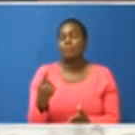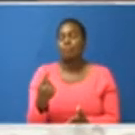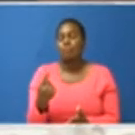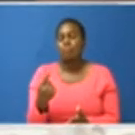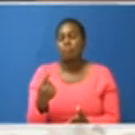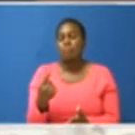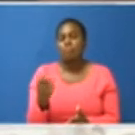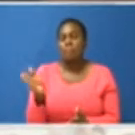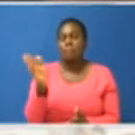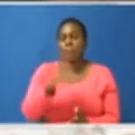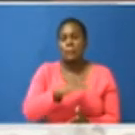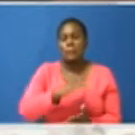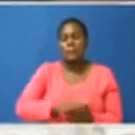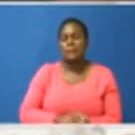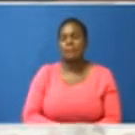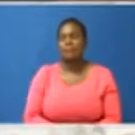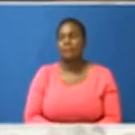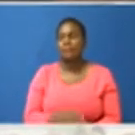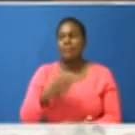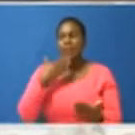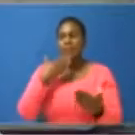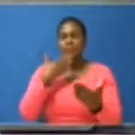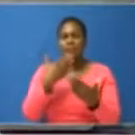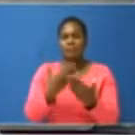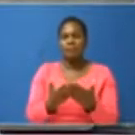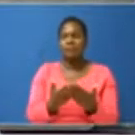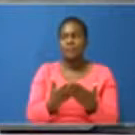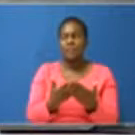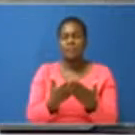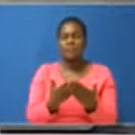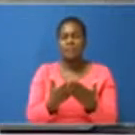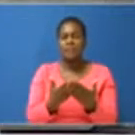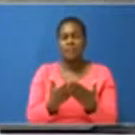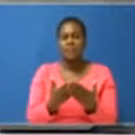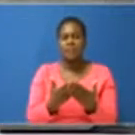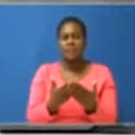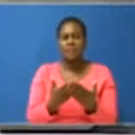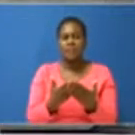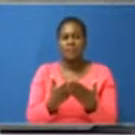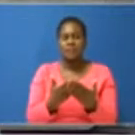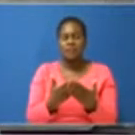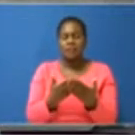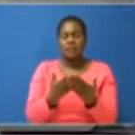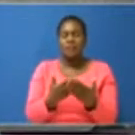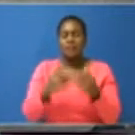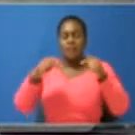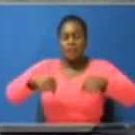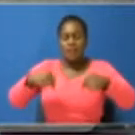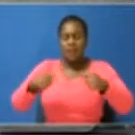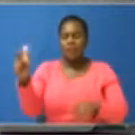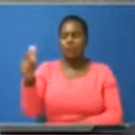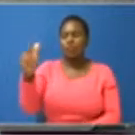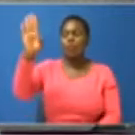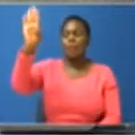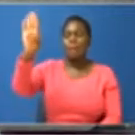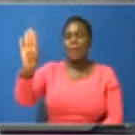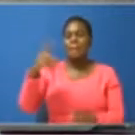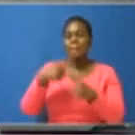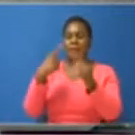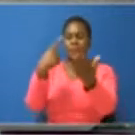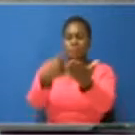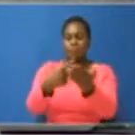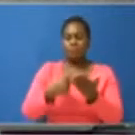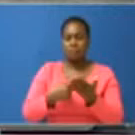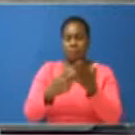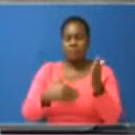is concerned back to you ahiga thanks so much gashori and leila i must warn you it's getting a bit chilly here in our studio b but that debate